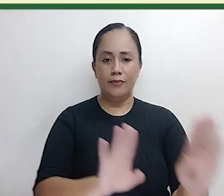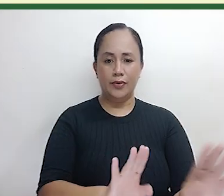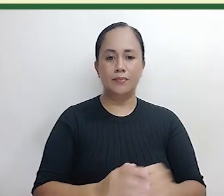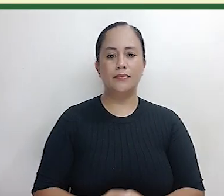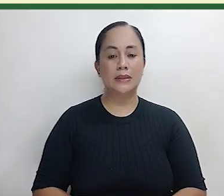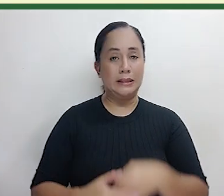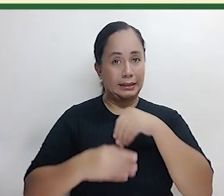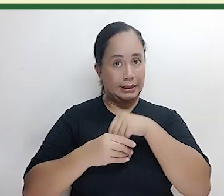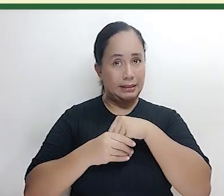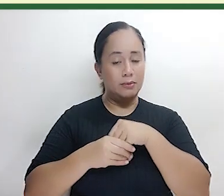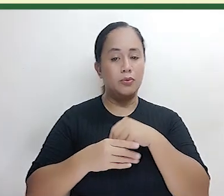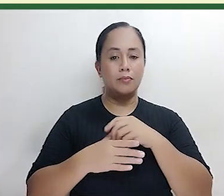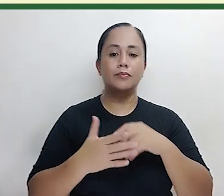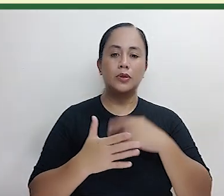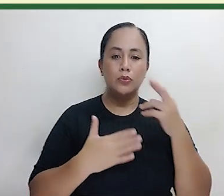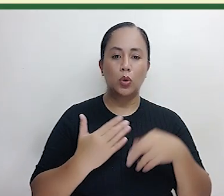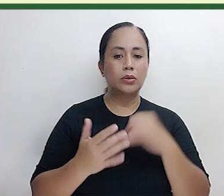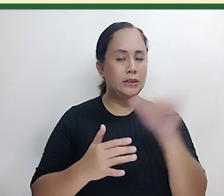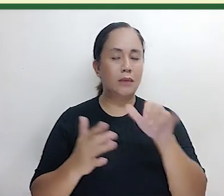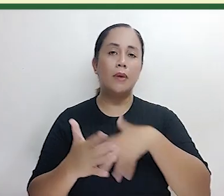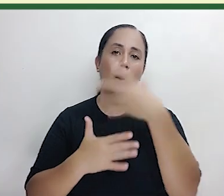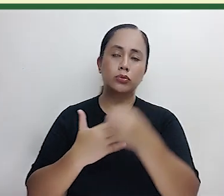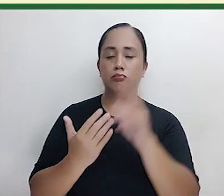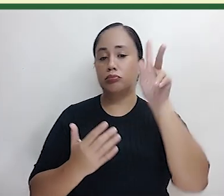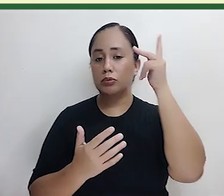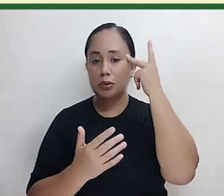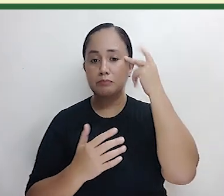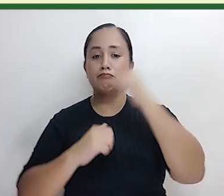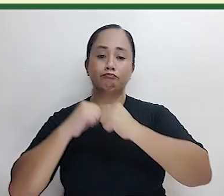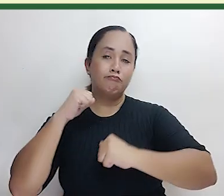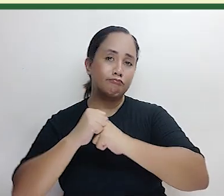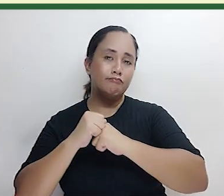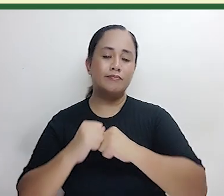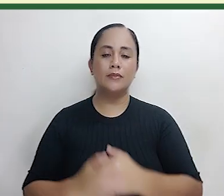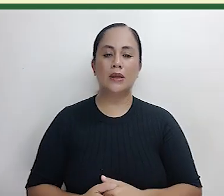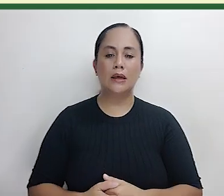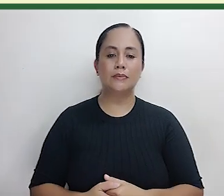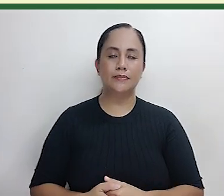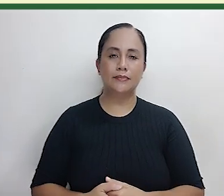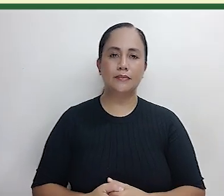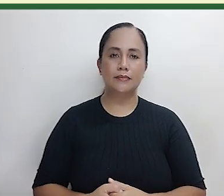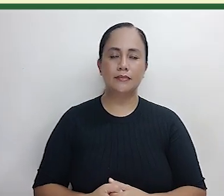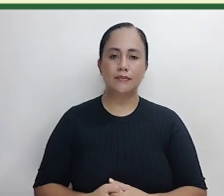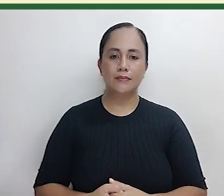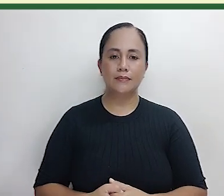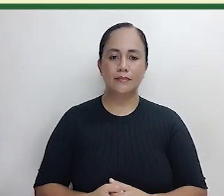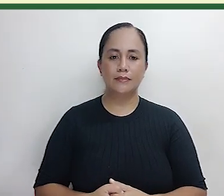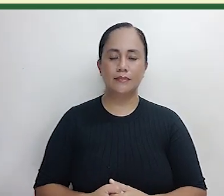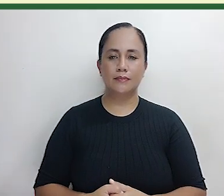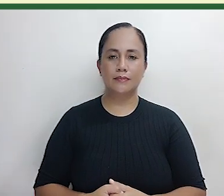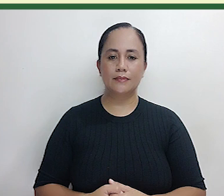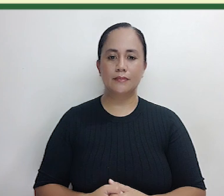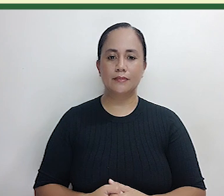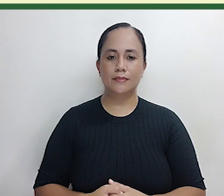their behavior, internal factor, as well as political and structural factors, external factors.